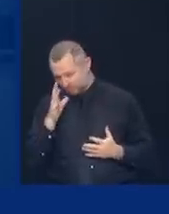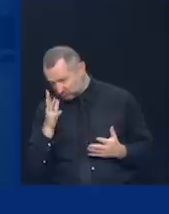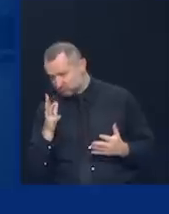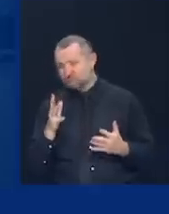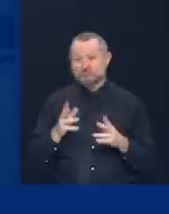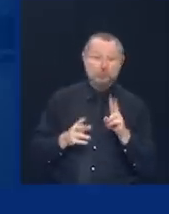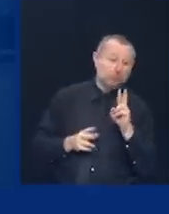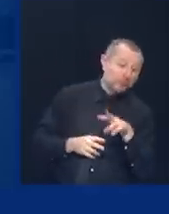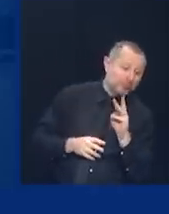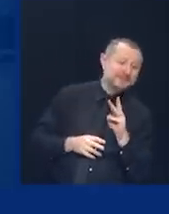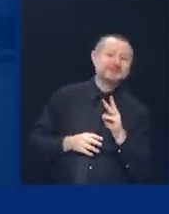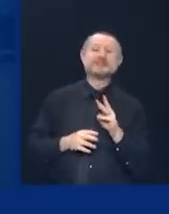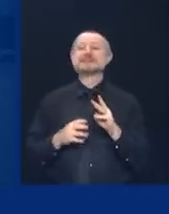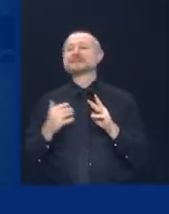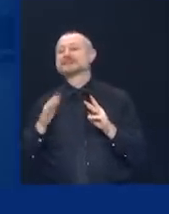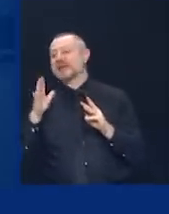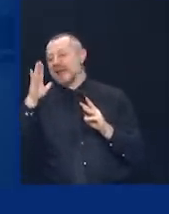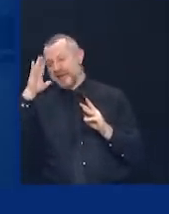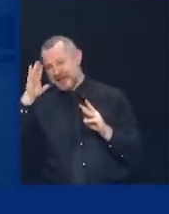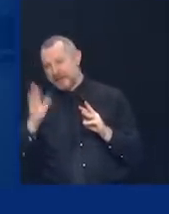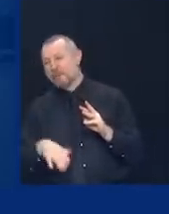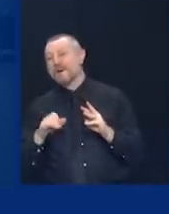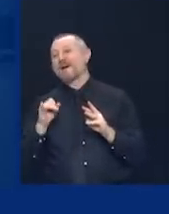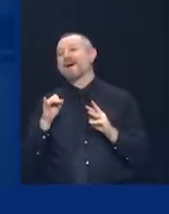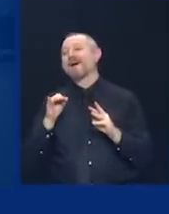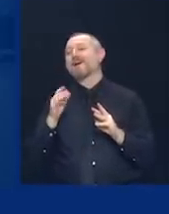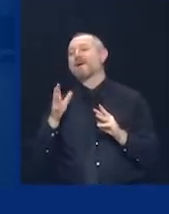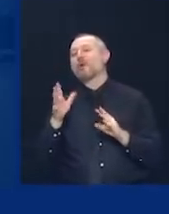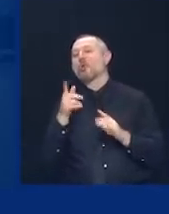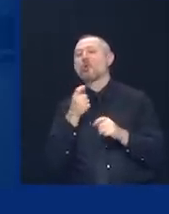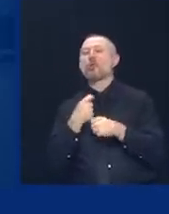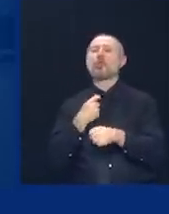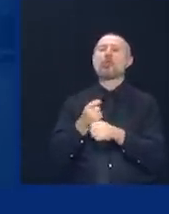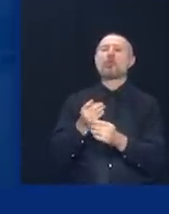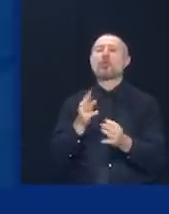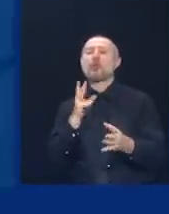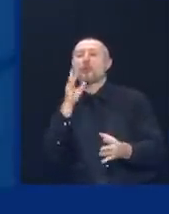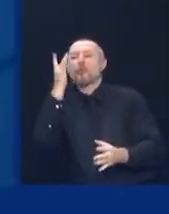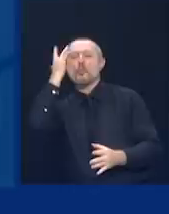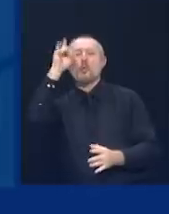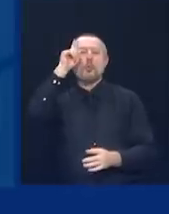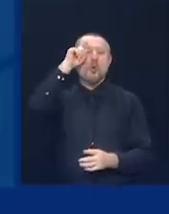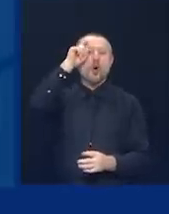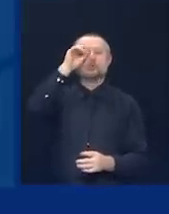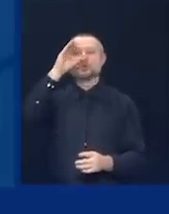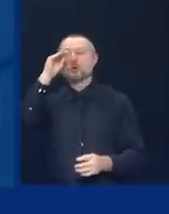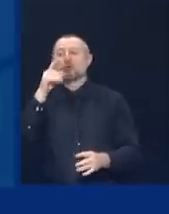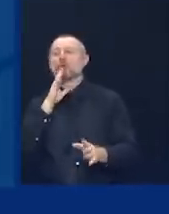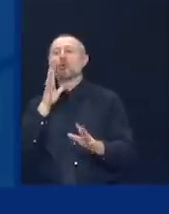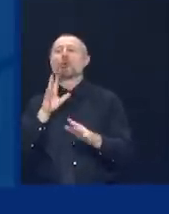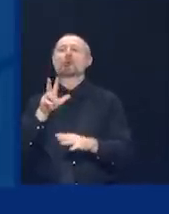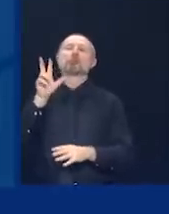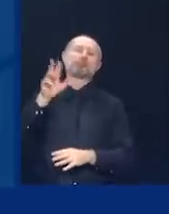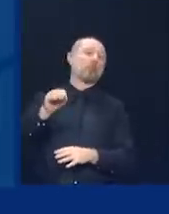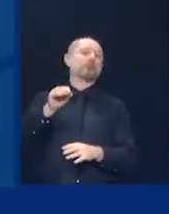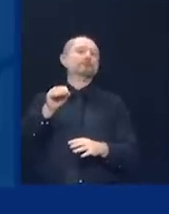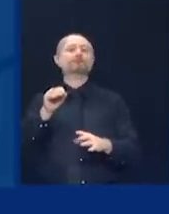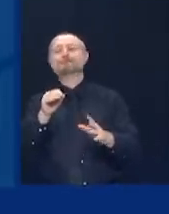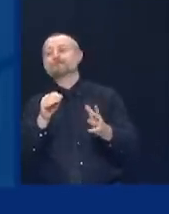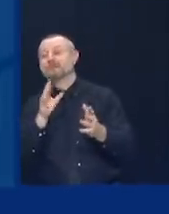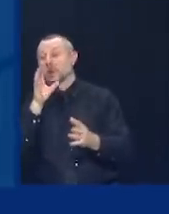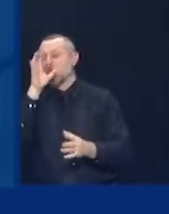2.6. I know, if you're a wise guy. 3 is the next demarcation. You become an orange zone. What happens at